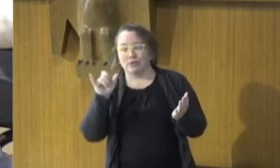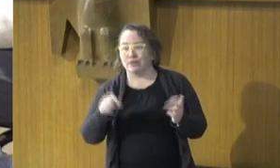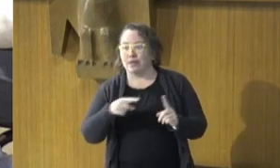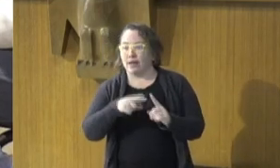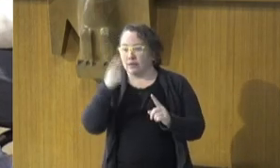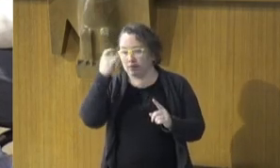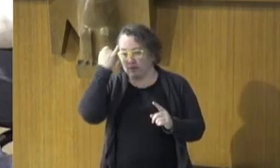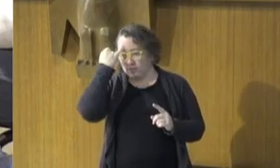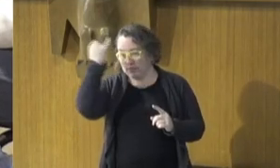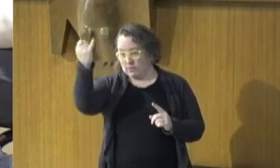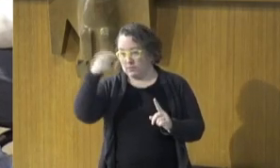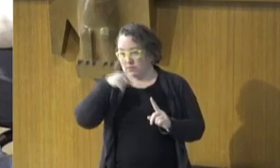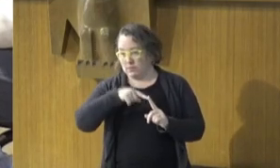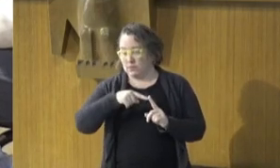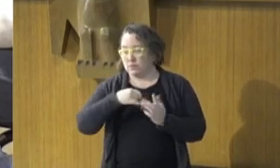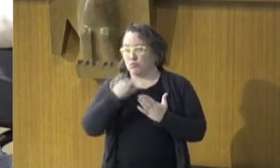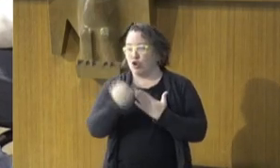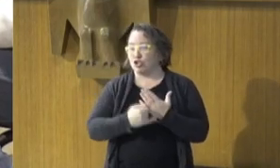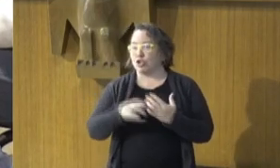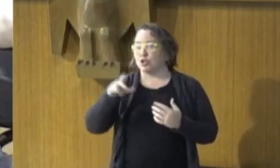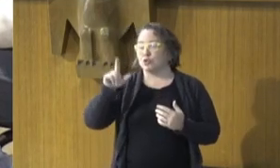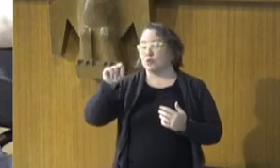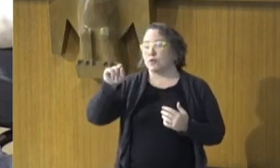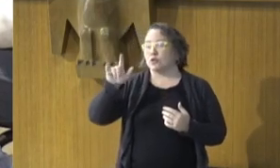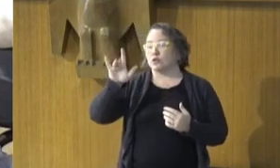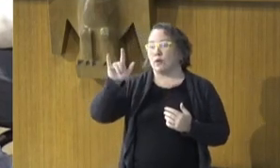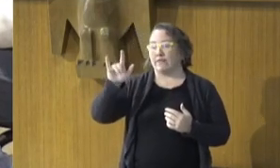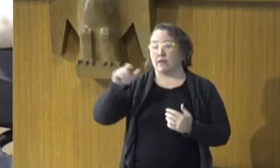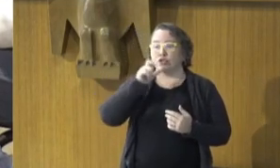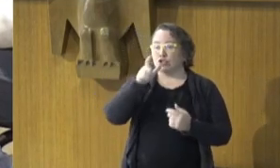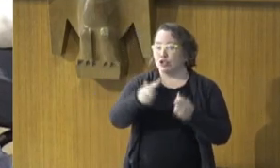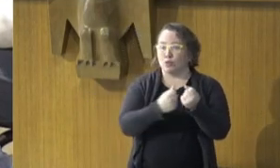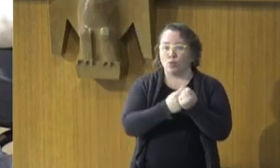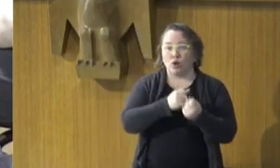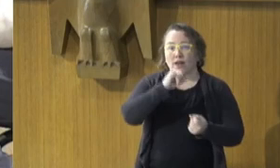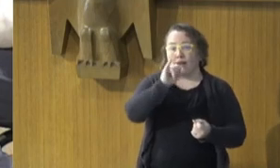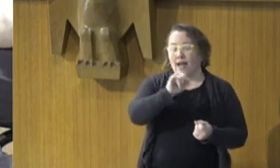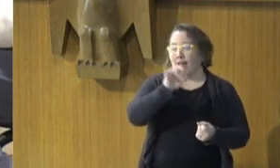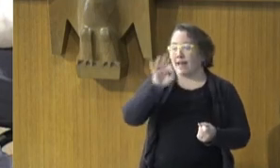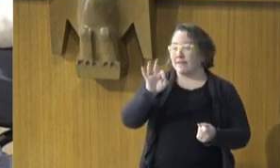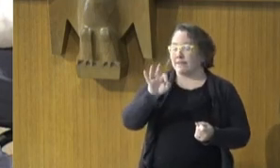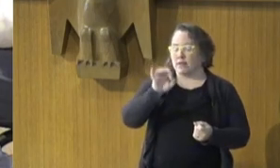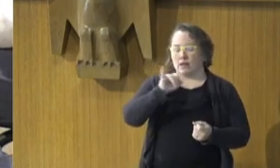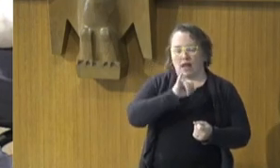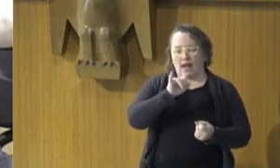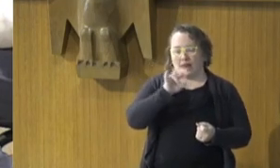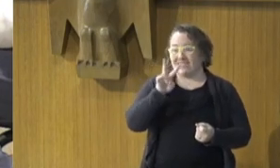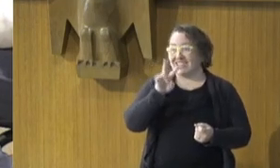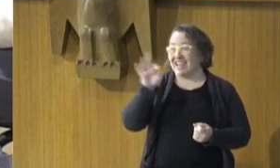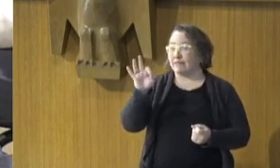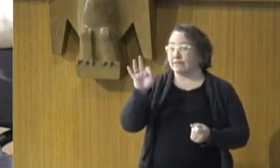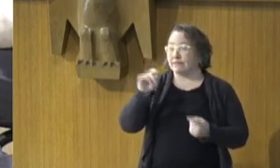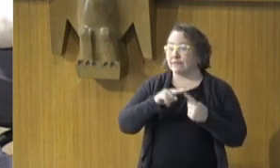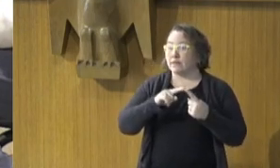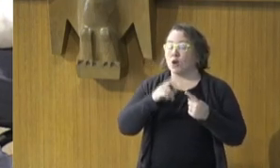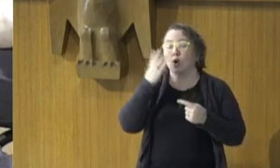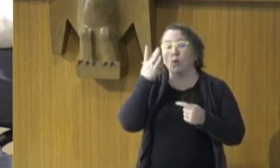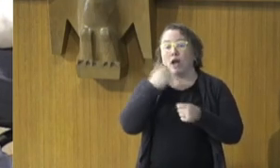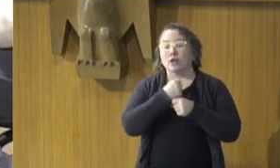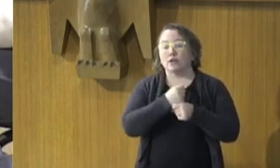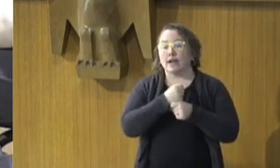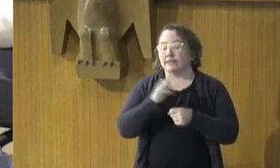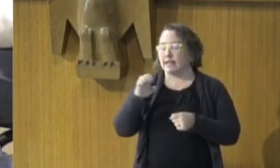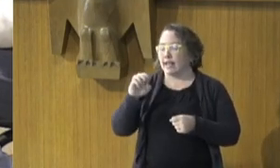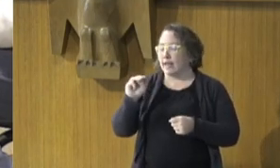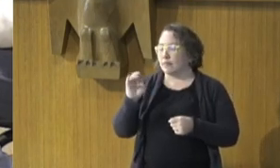that we should not be supporting IVF and fertility treatments because it creates embryos, and embryos should